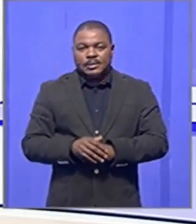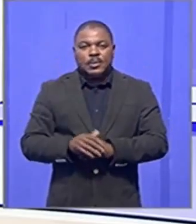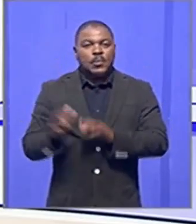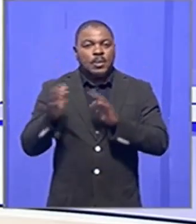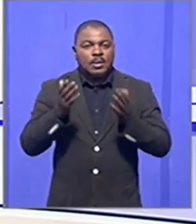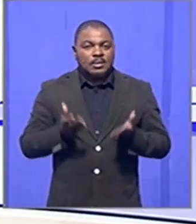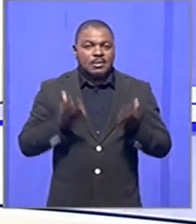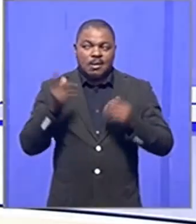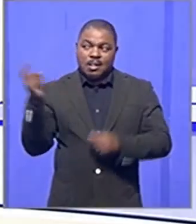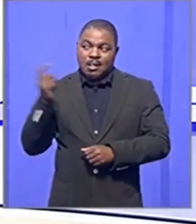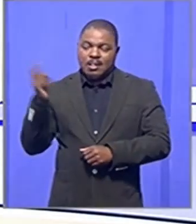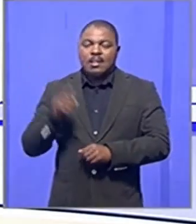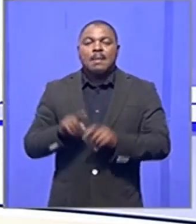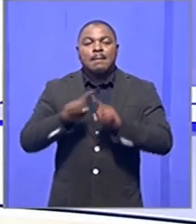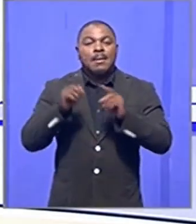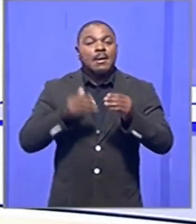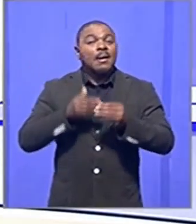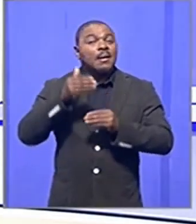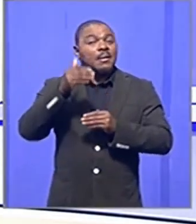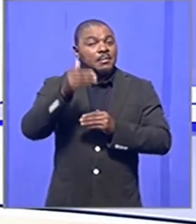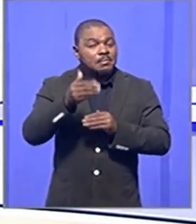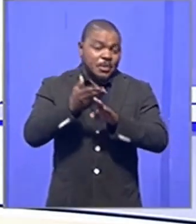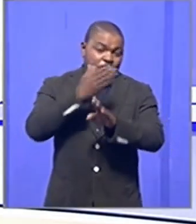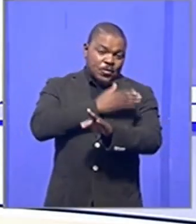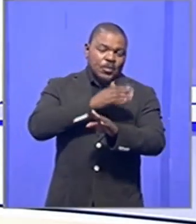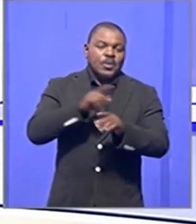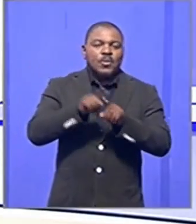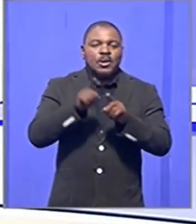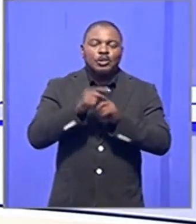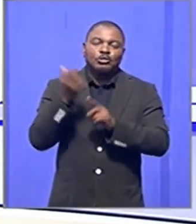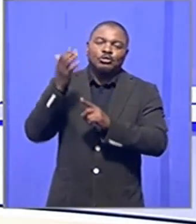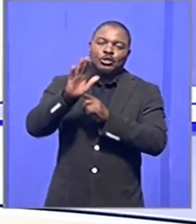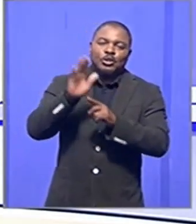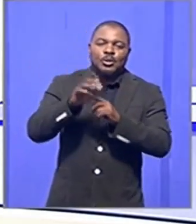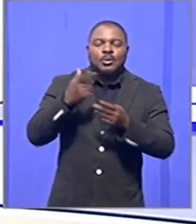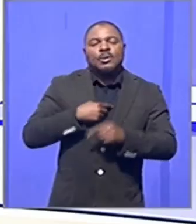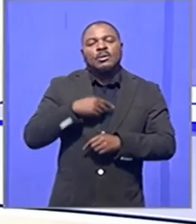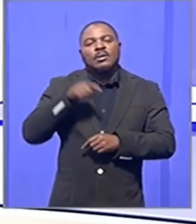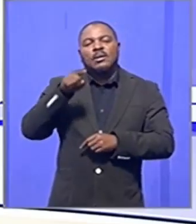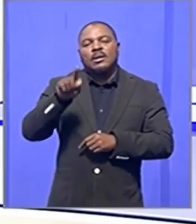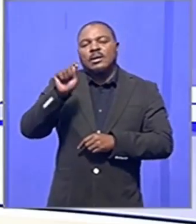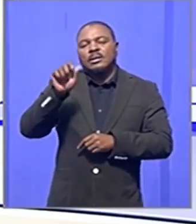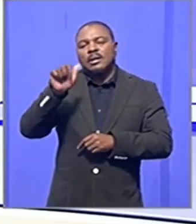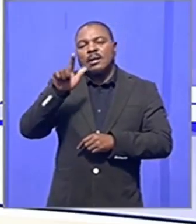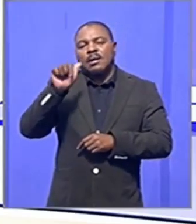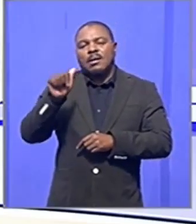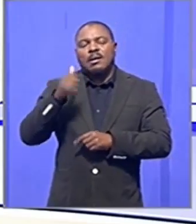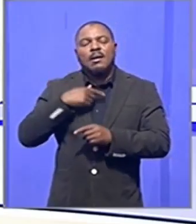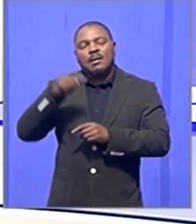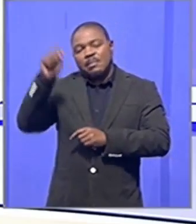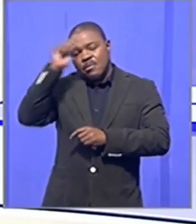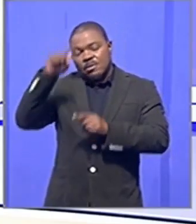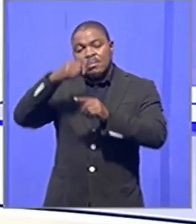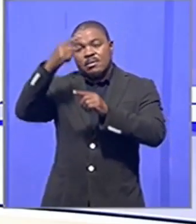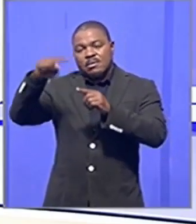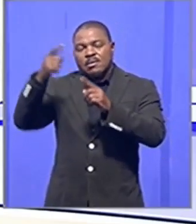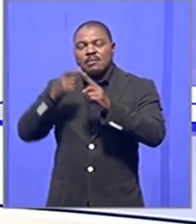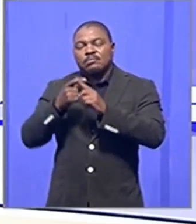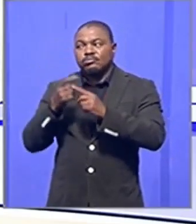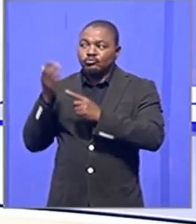a boso e fela pele ga fao re le tlogela ka diswantšho tša dialogana tša koma ya babina tšhweni ba gatala ga Sekhukhune Mošate.